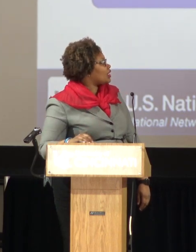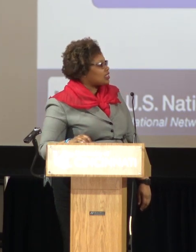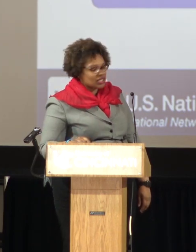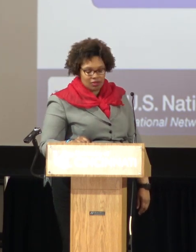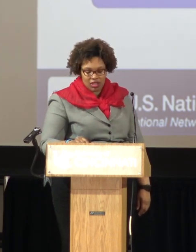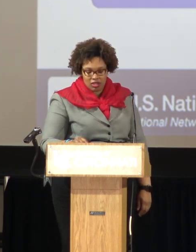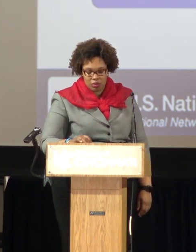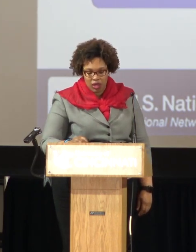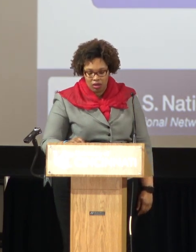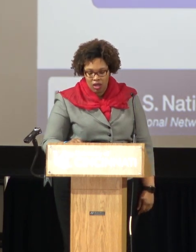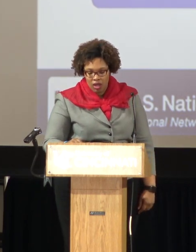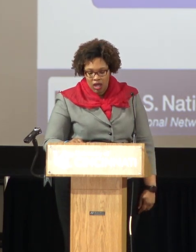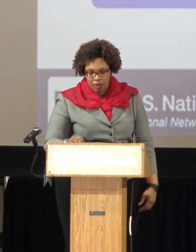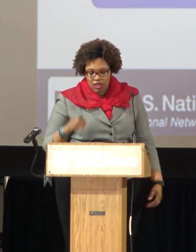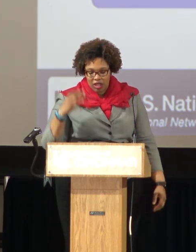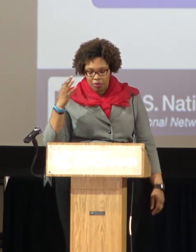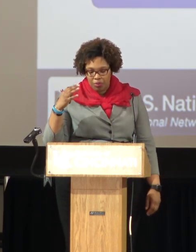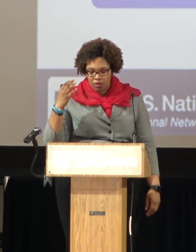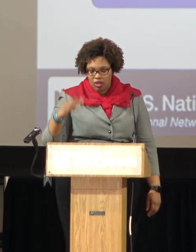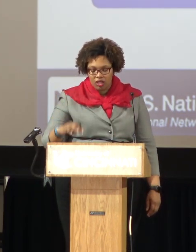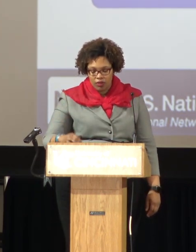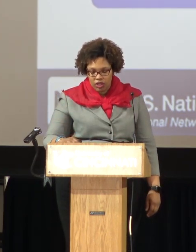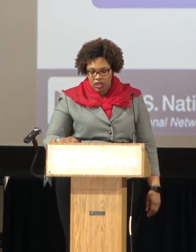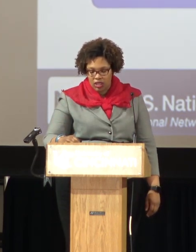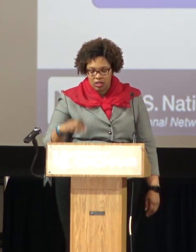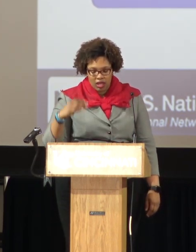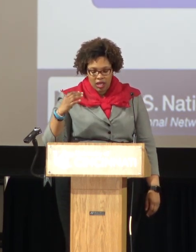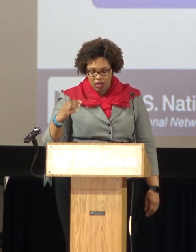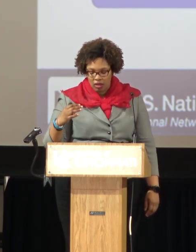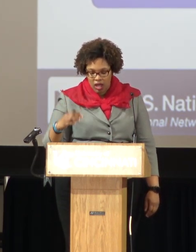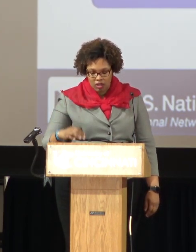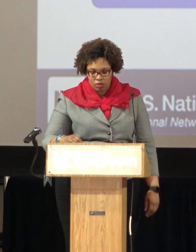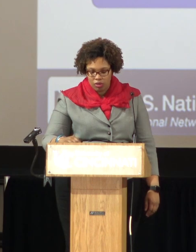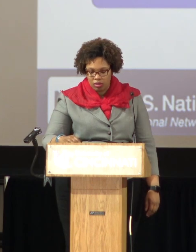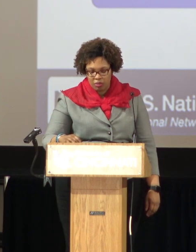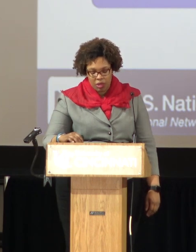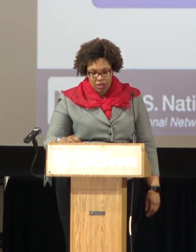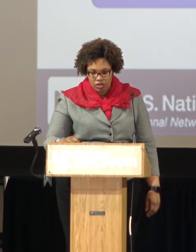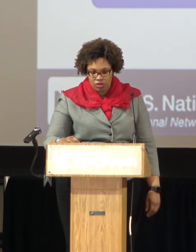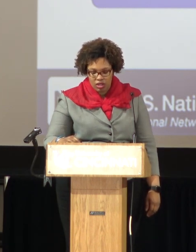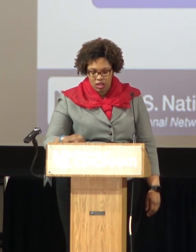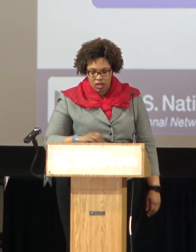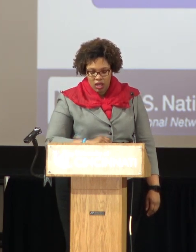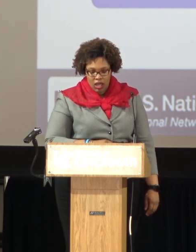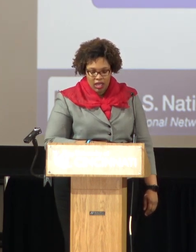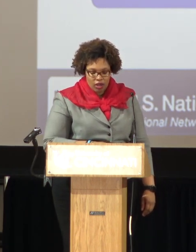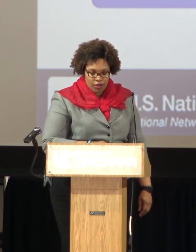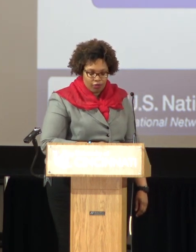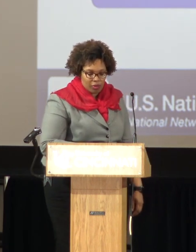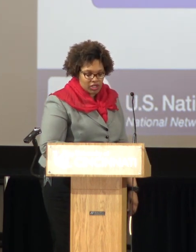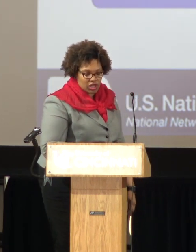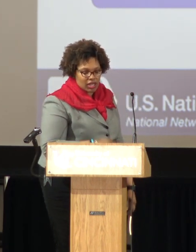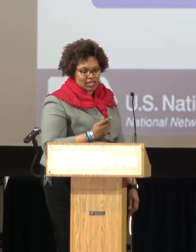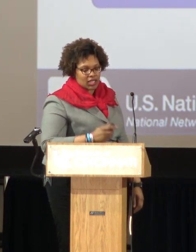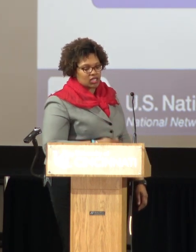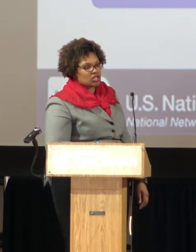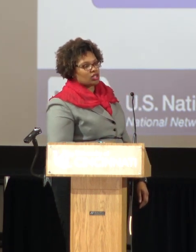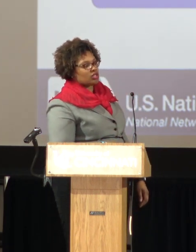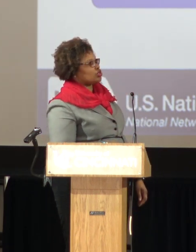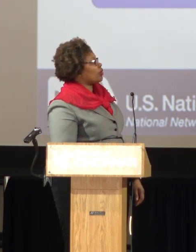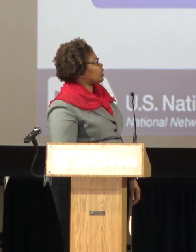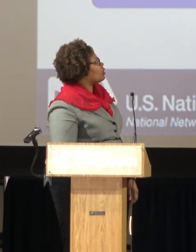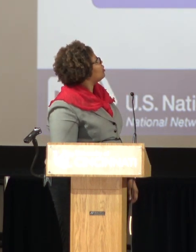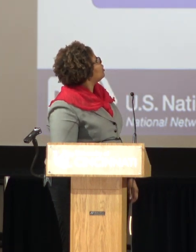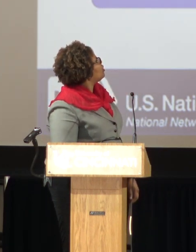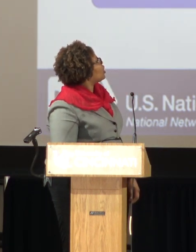community science activities as well to get people conversant and knowledgeable and maybe interested in health information as they